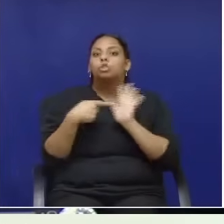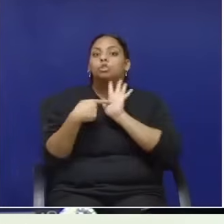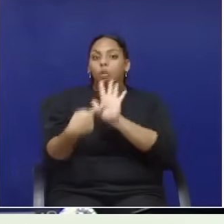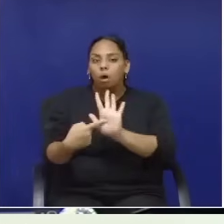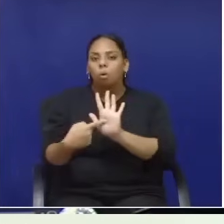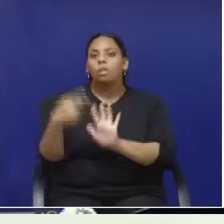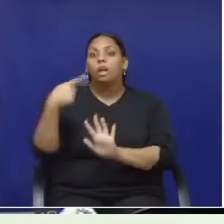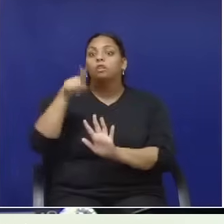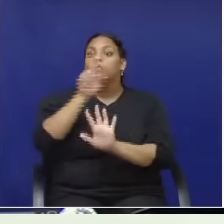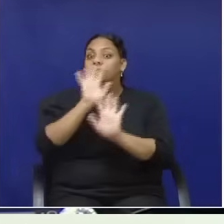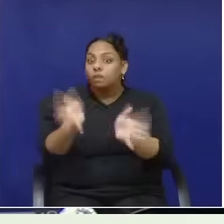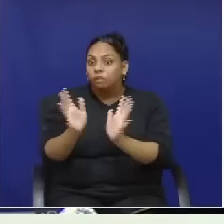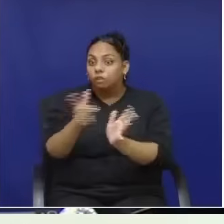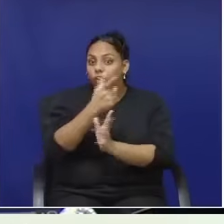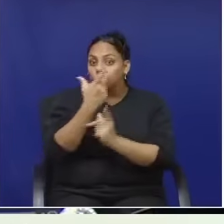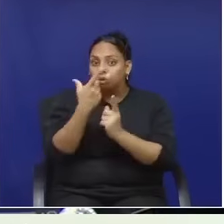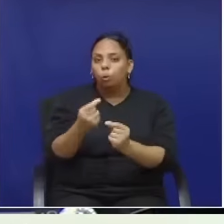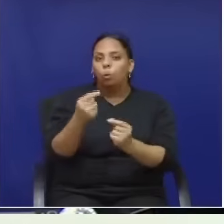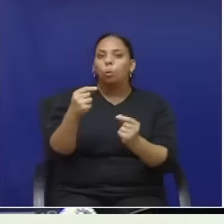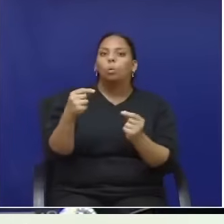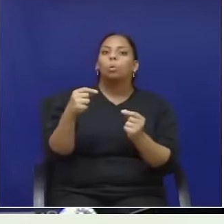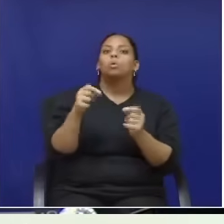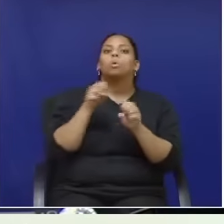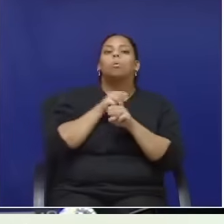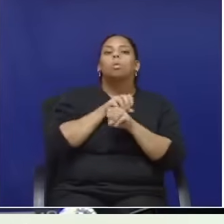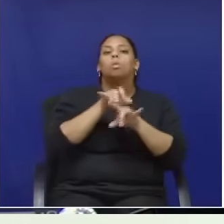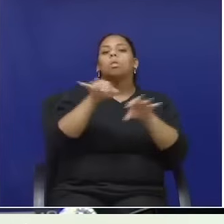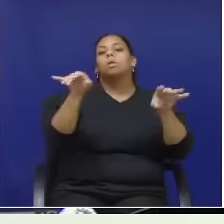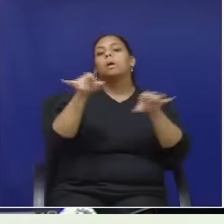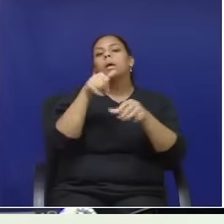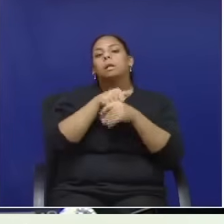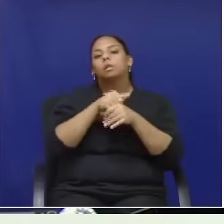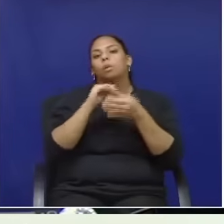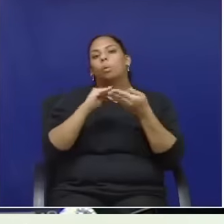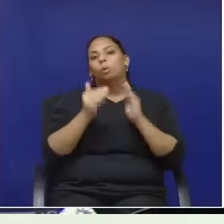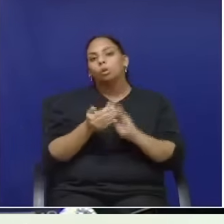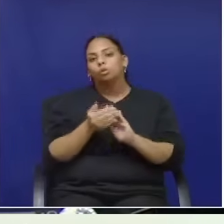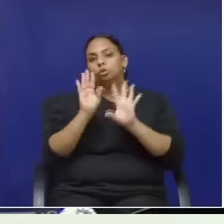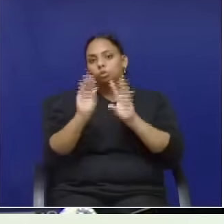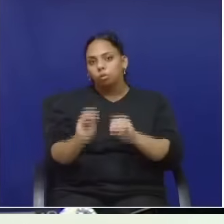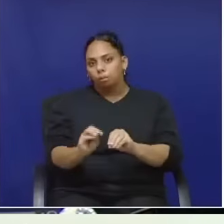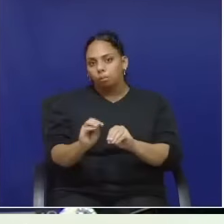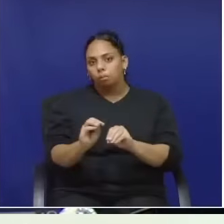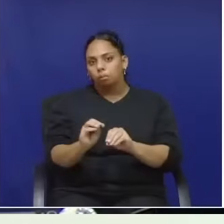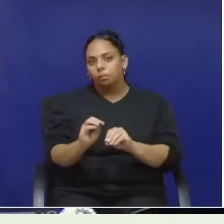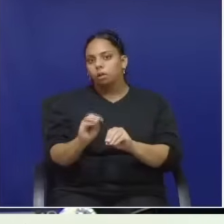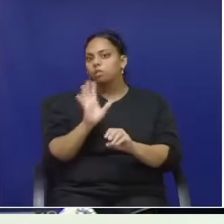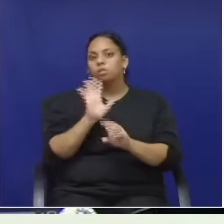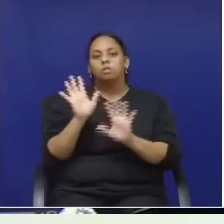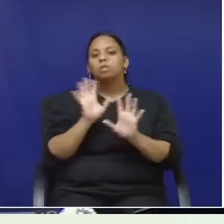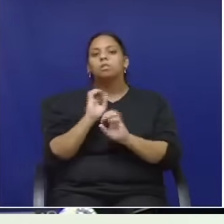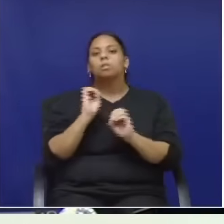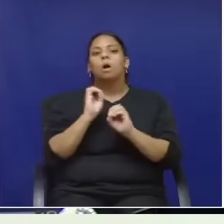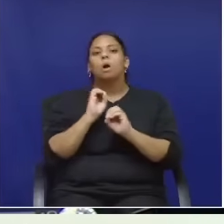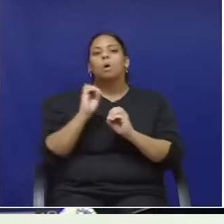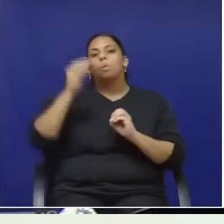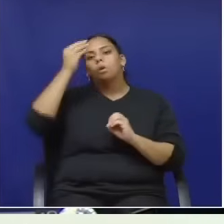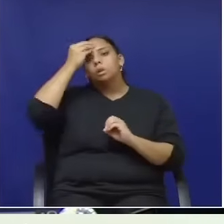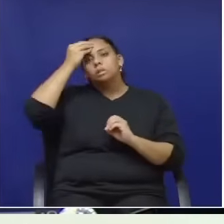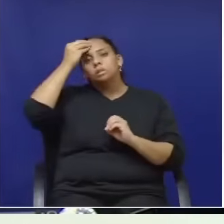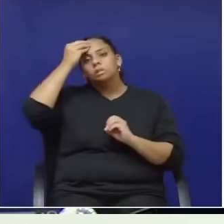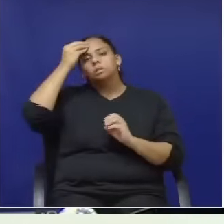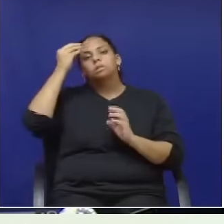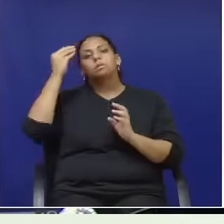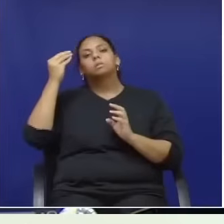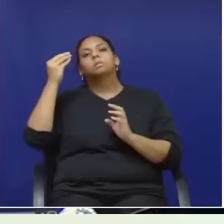protection of communities, municipal officials, and law enforcement officers who may